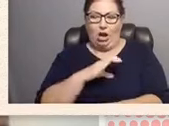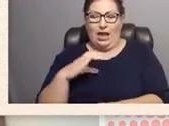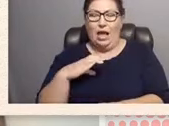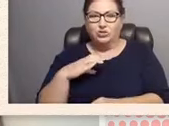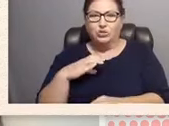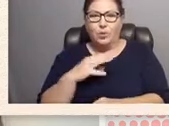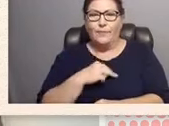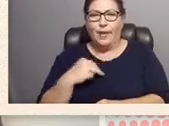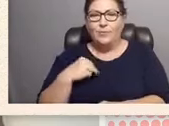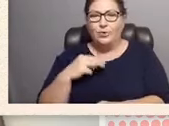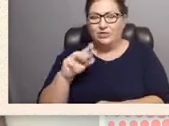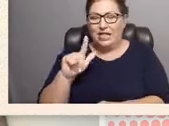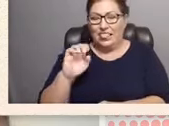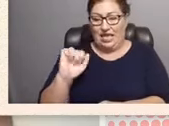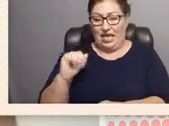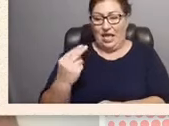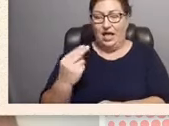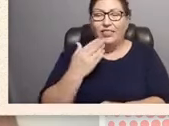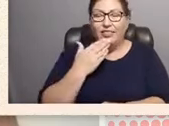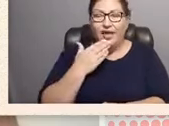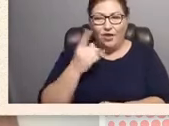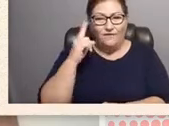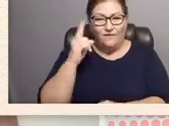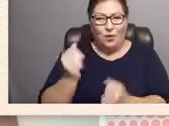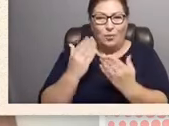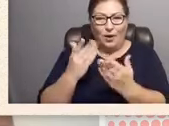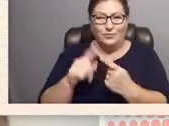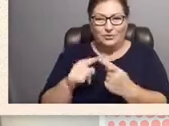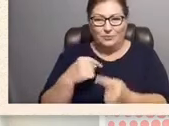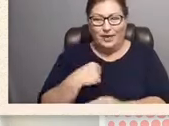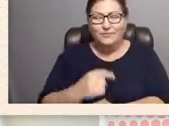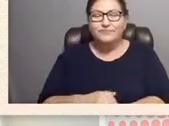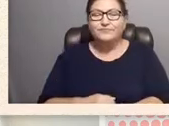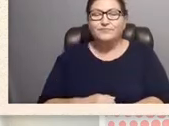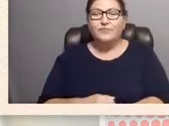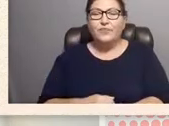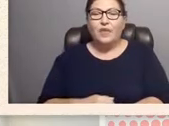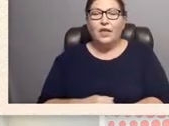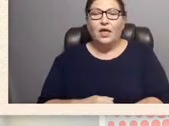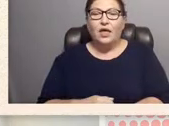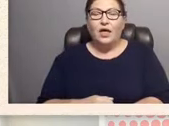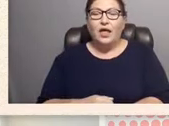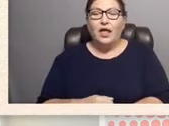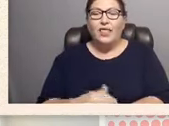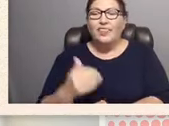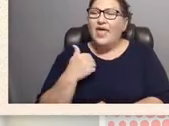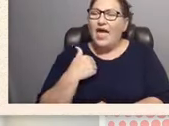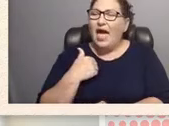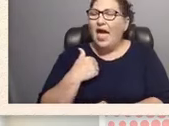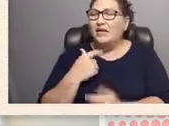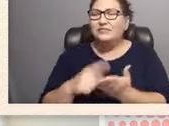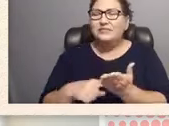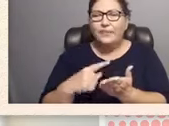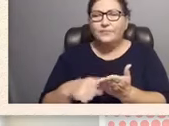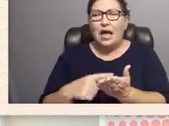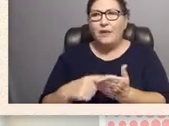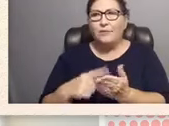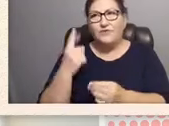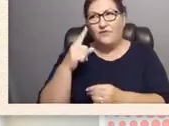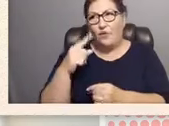thank you, Leah, for bringing this up to me. And there were times where, for the last few